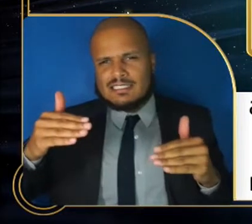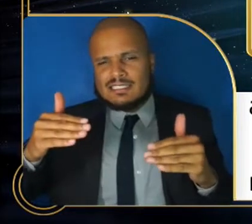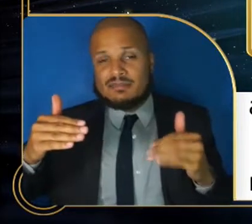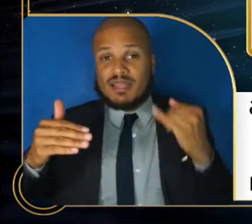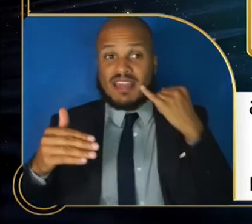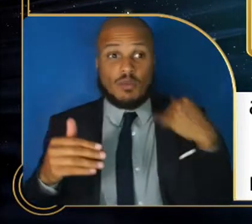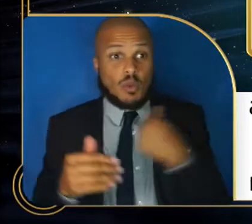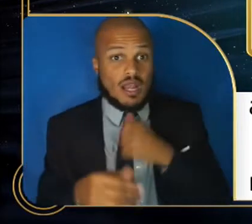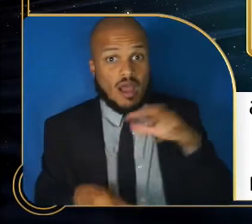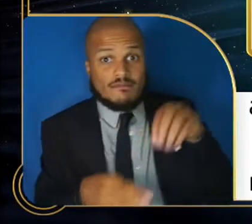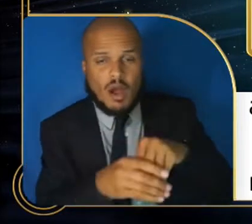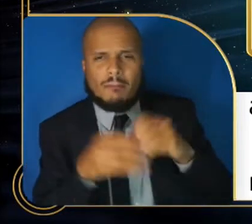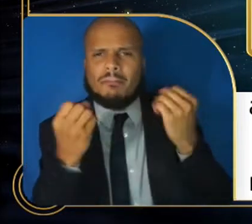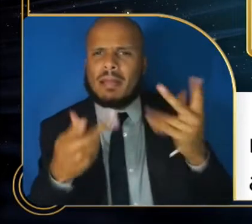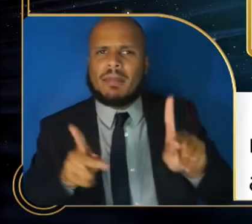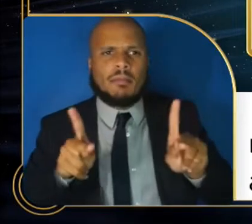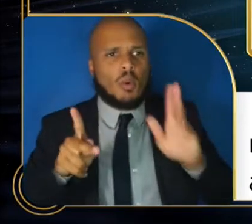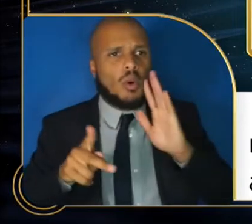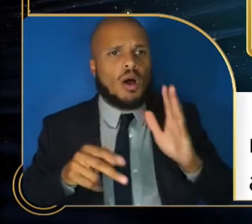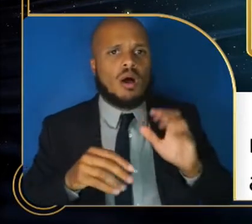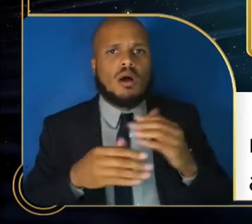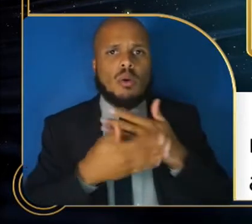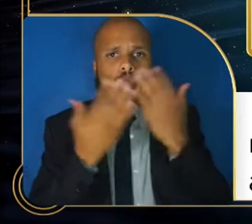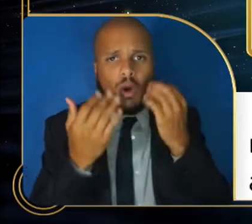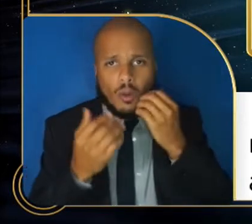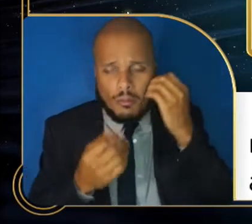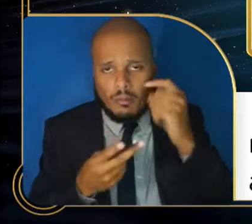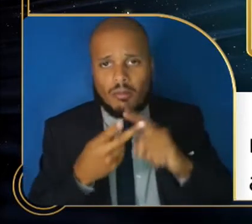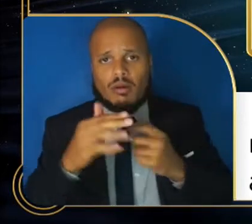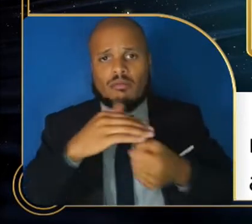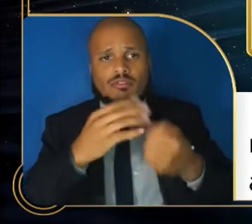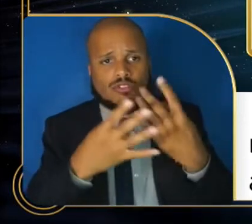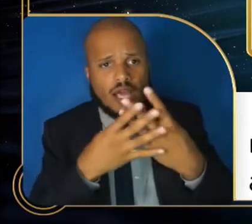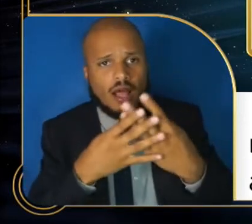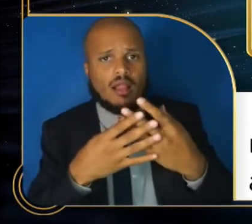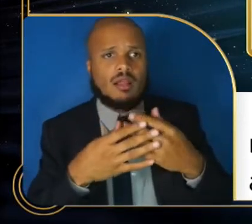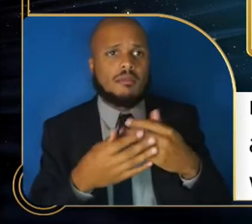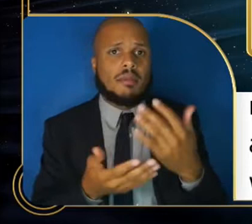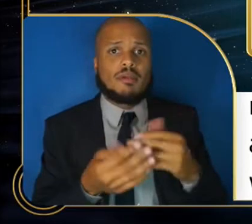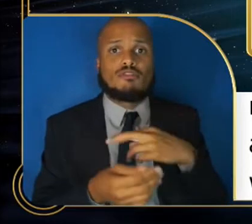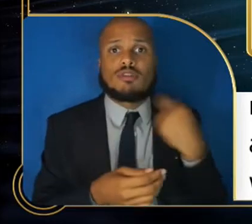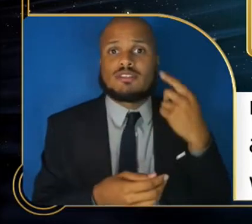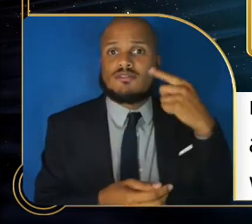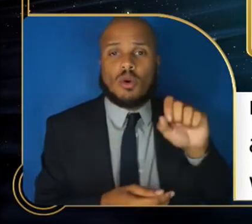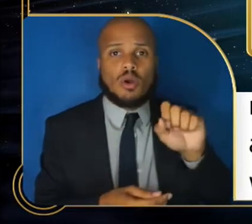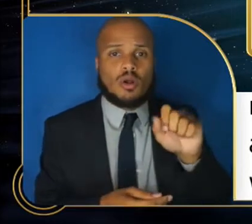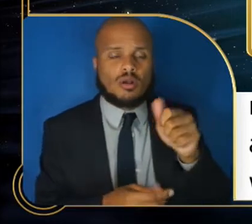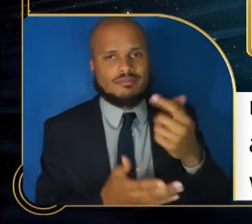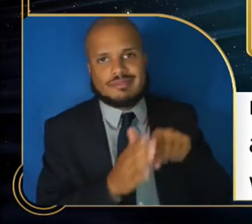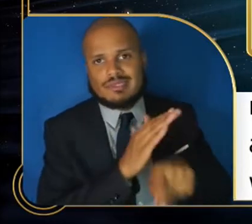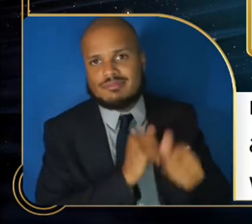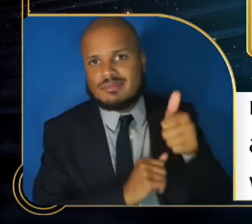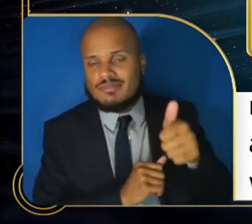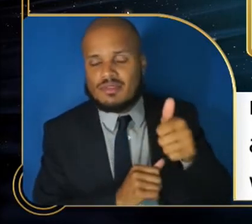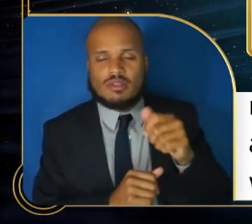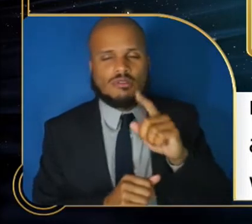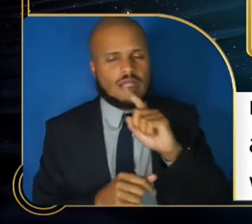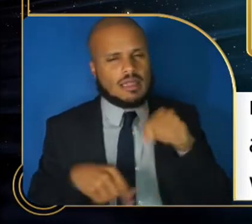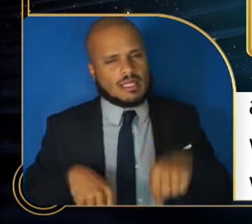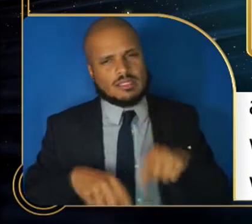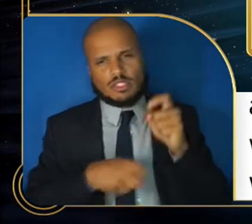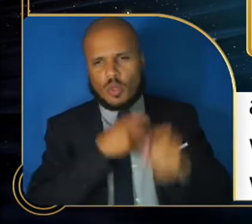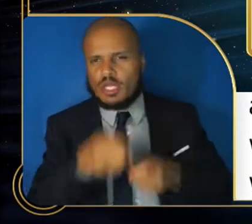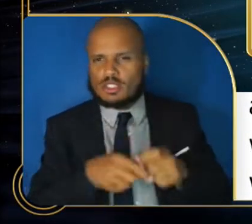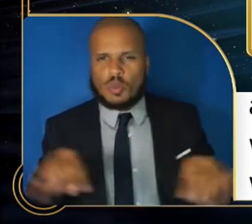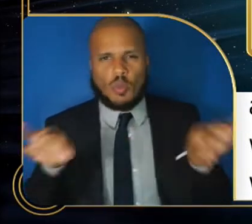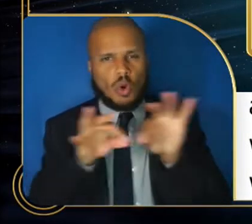prisons, homeless, at risk for suicide. It's the work that the Bazelon Center done that is so worth your donations. Well, because